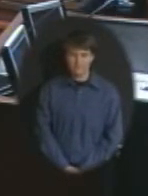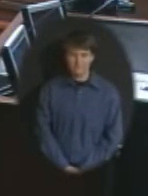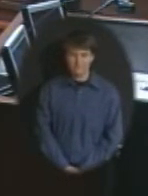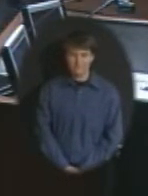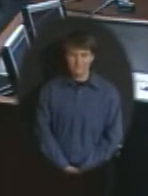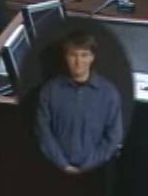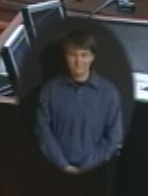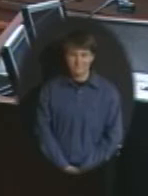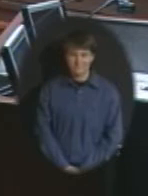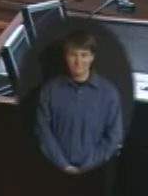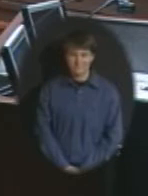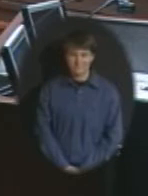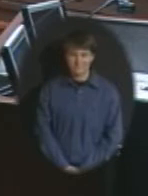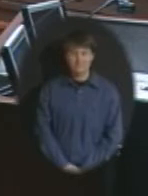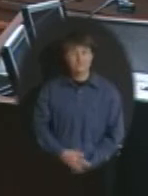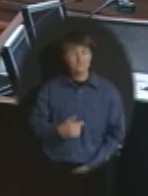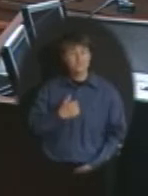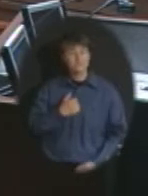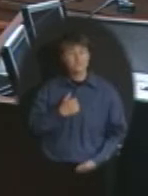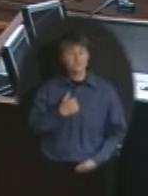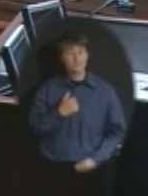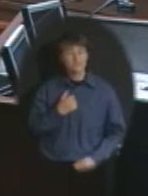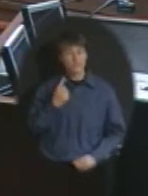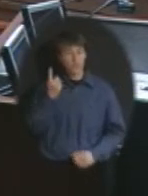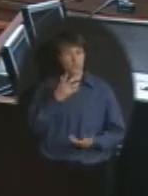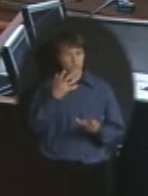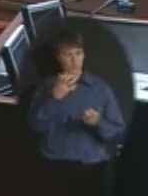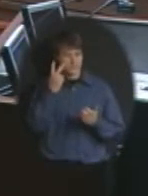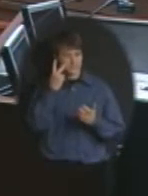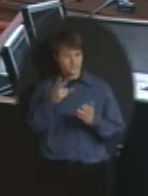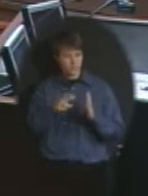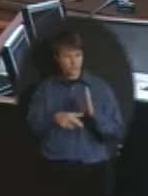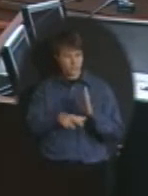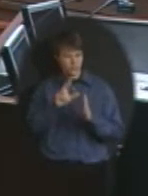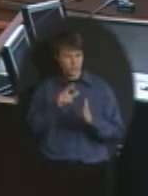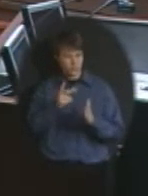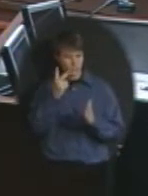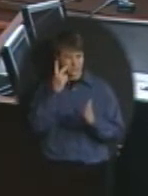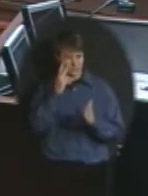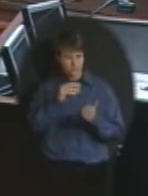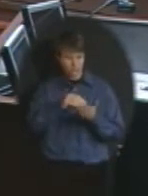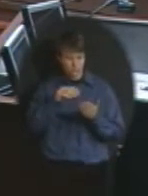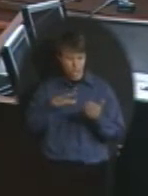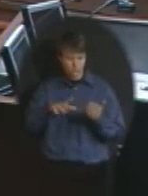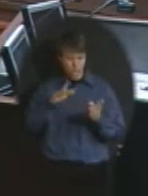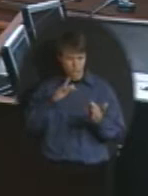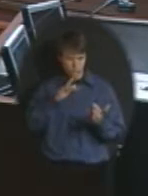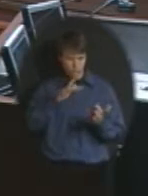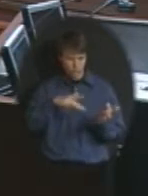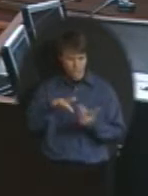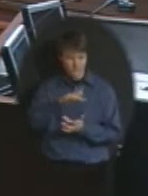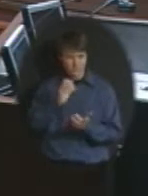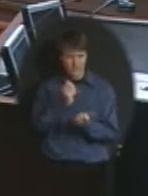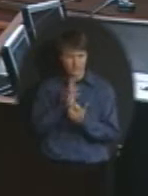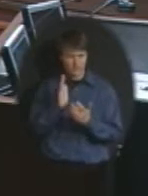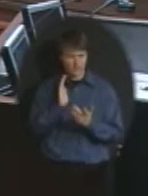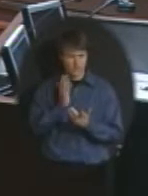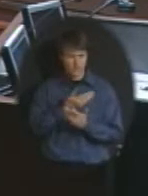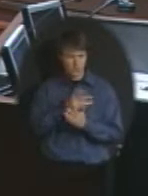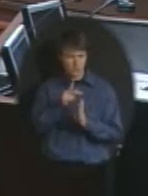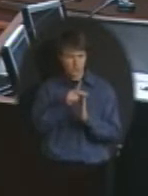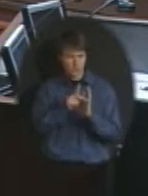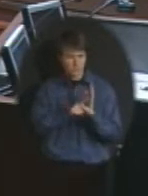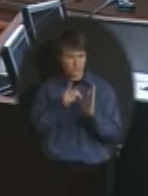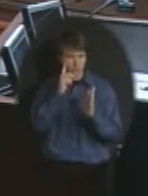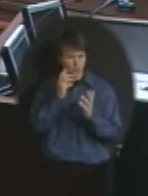I always like to have a review when we start seeing all the student trips come through as to what our policy is in regard to